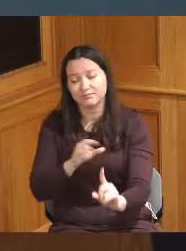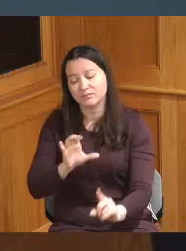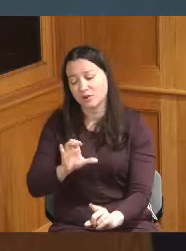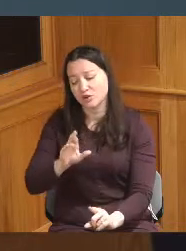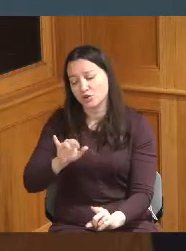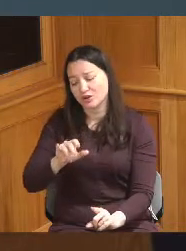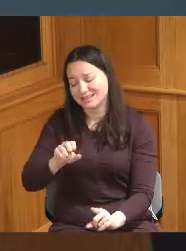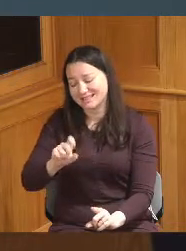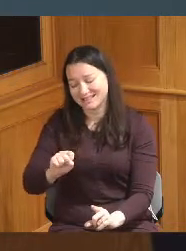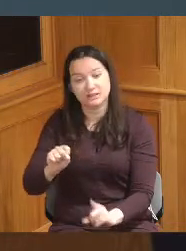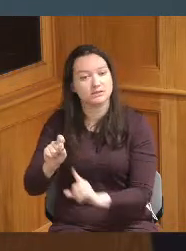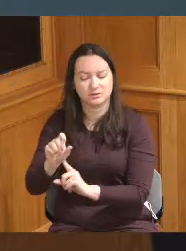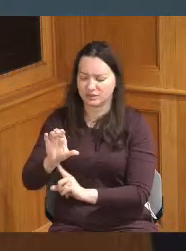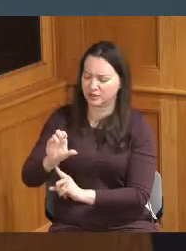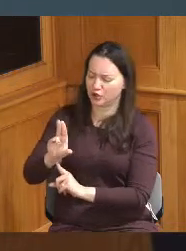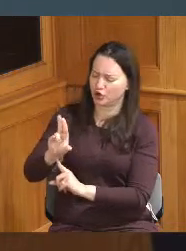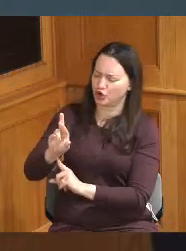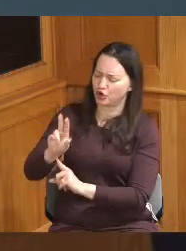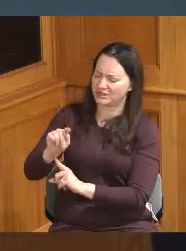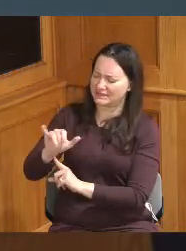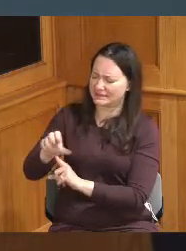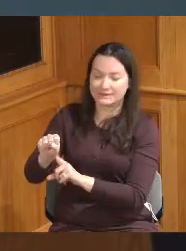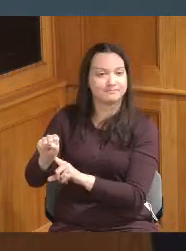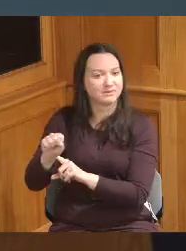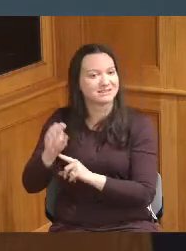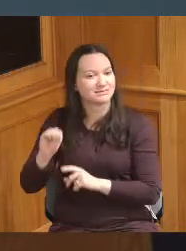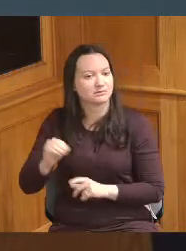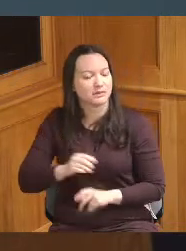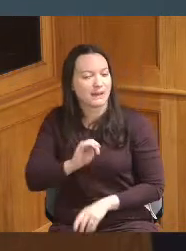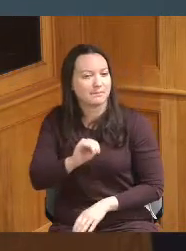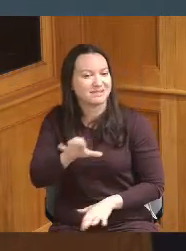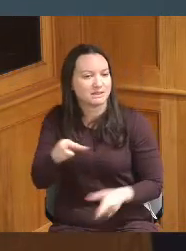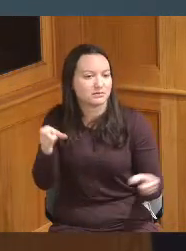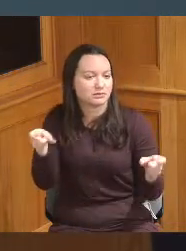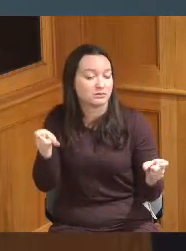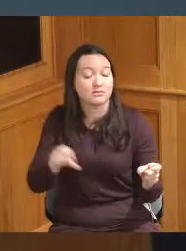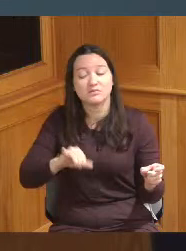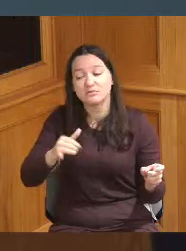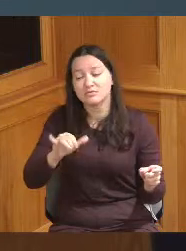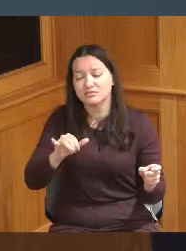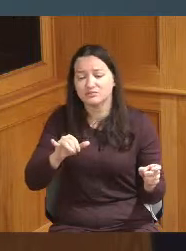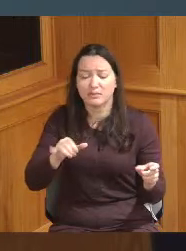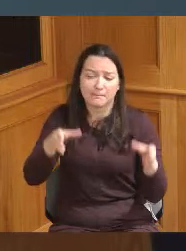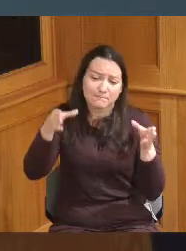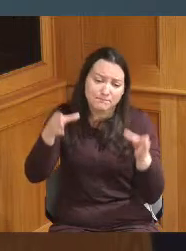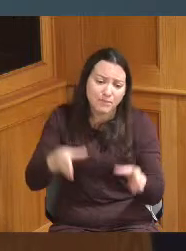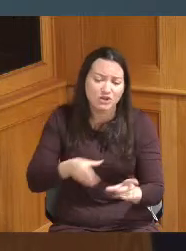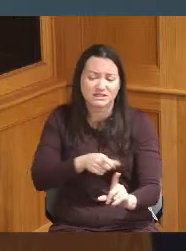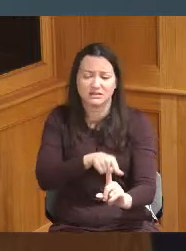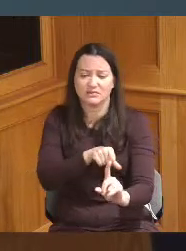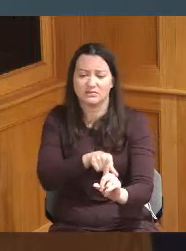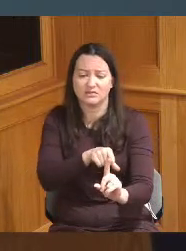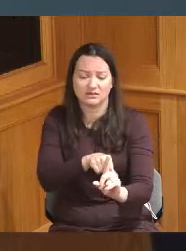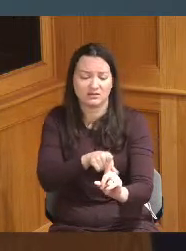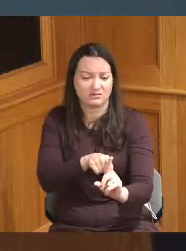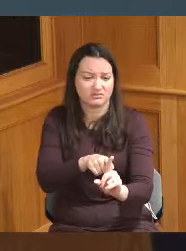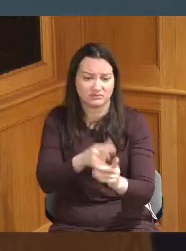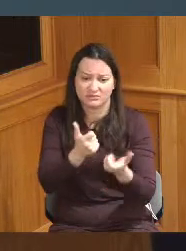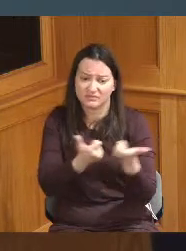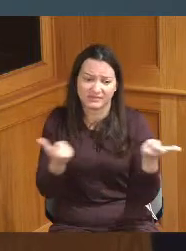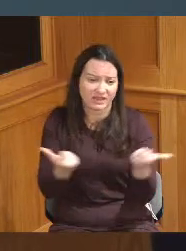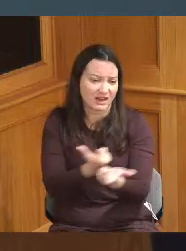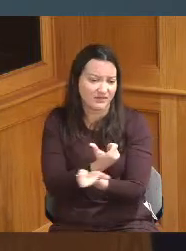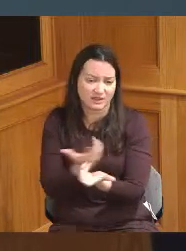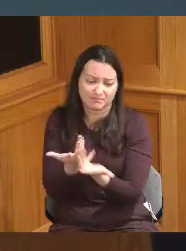the MC, and it was just a phenomenal event. Johnny on the spot, they put the whole